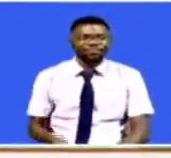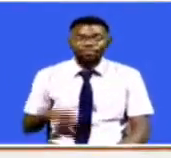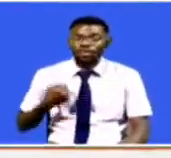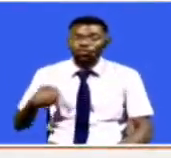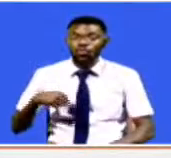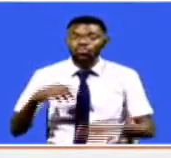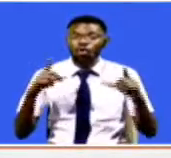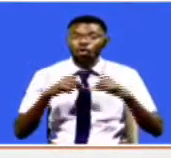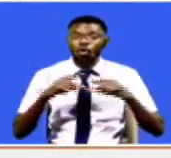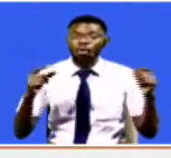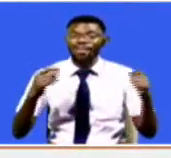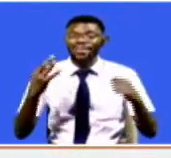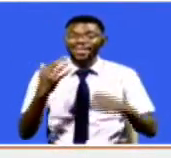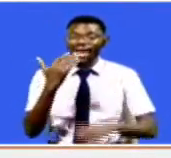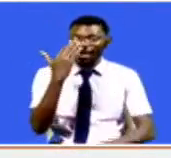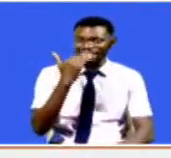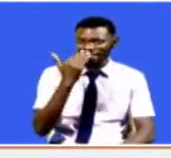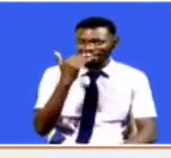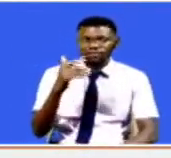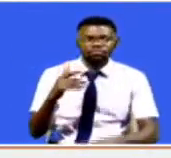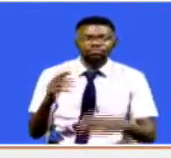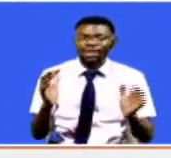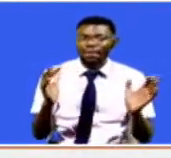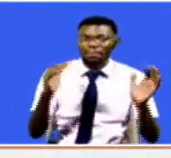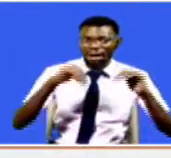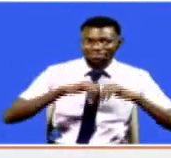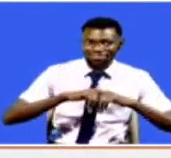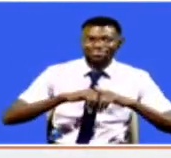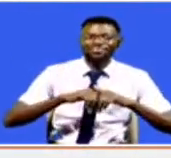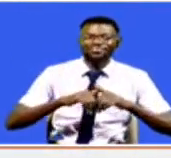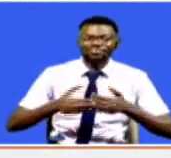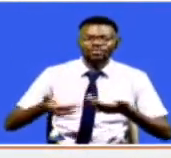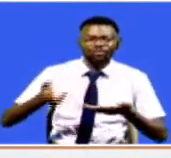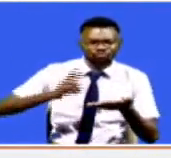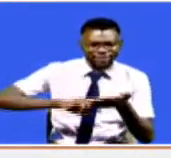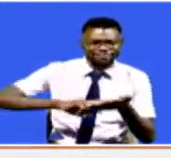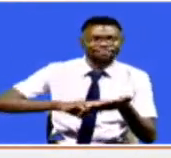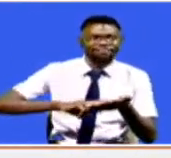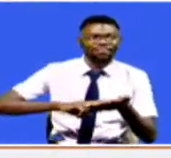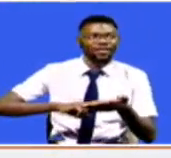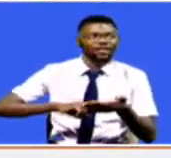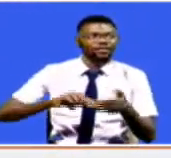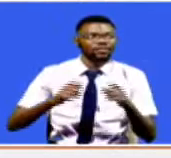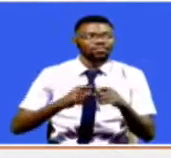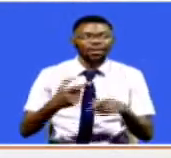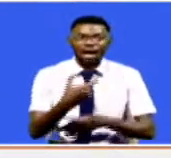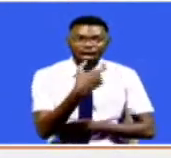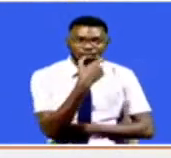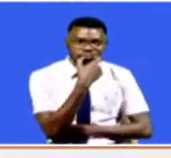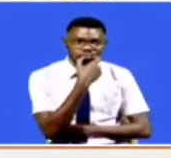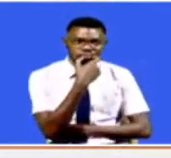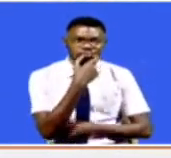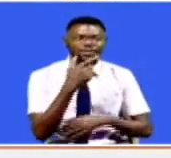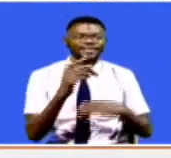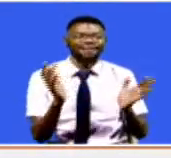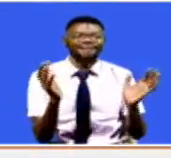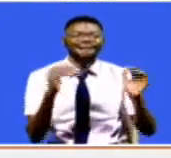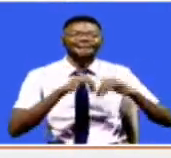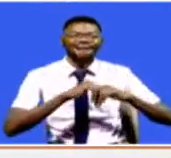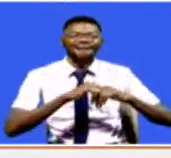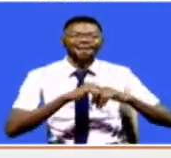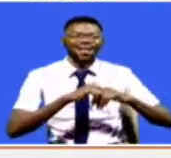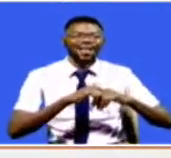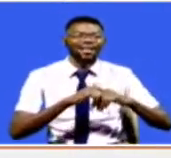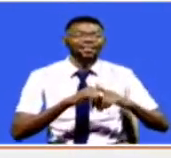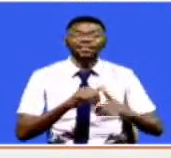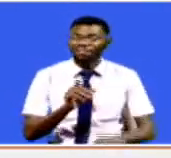a three-day seminar, the tournament administration and refereeing seminar, hosted by the Kenya Golf